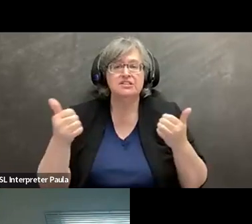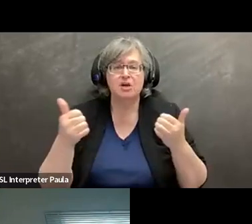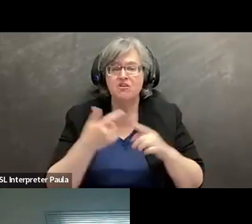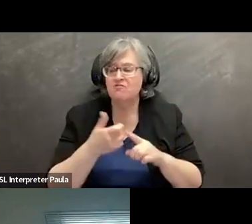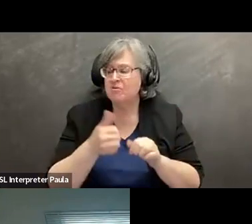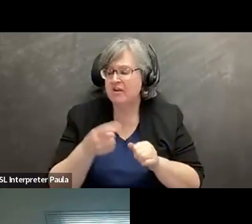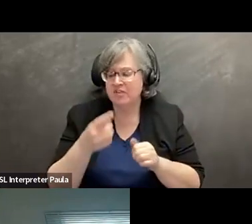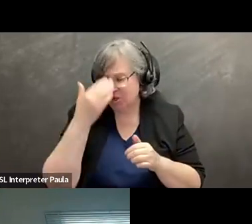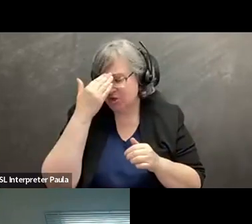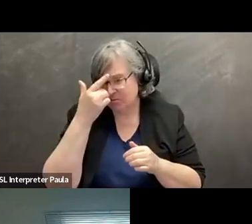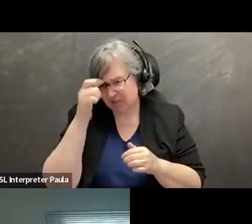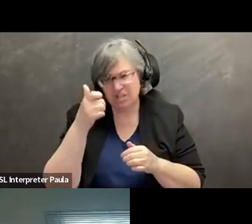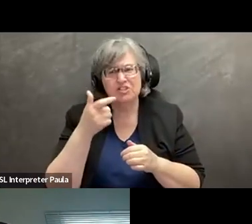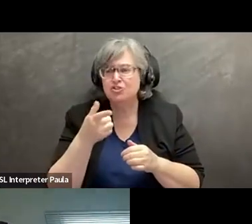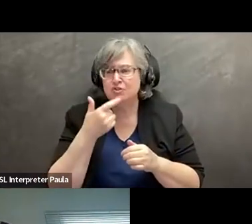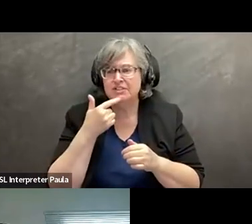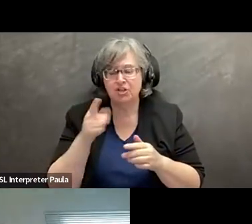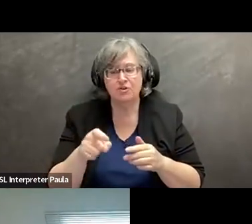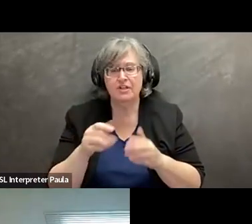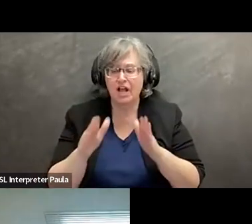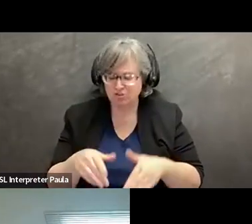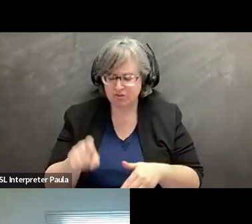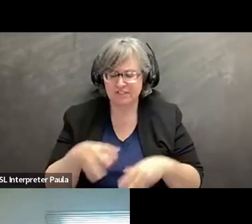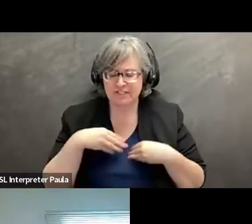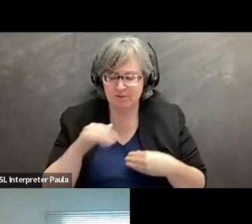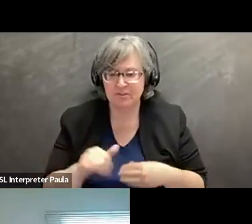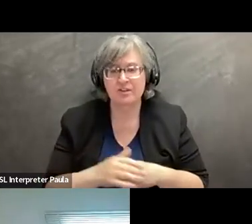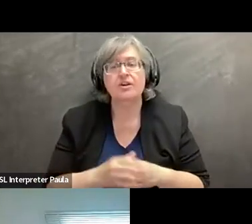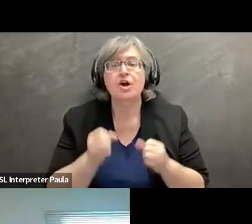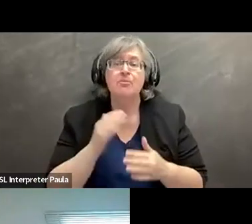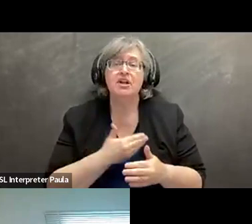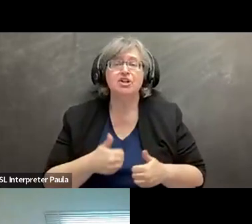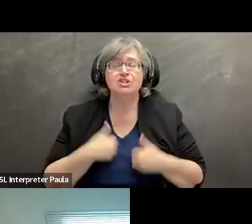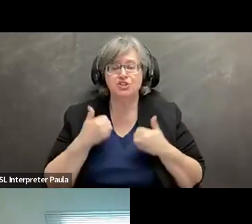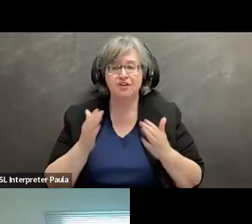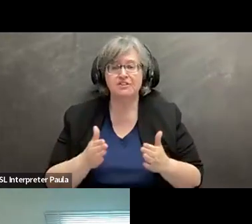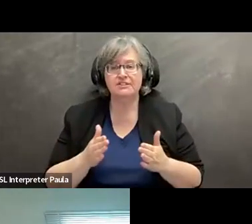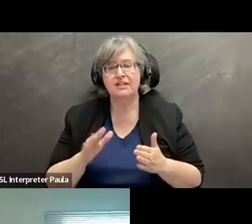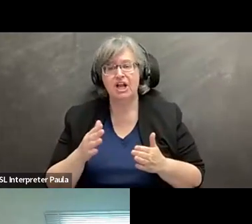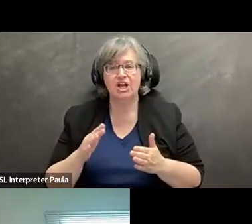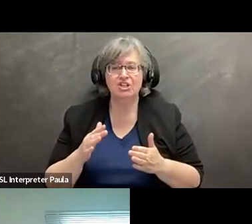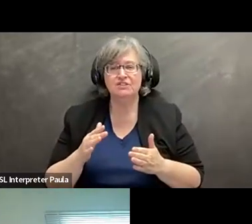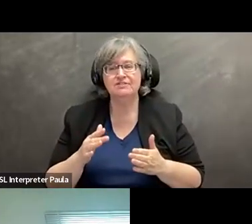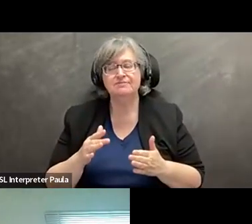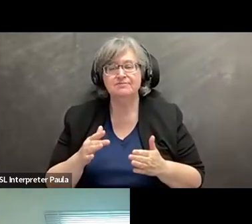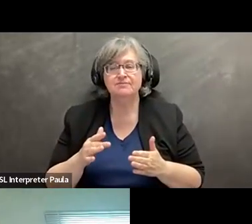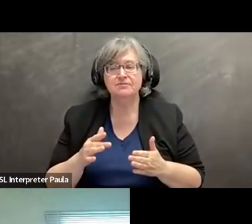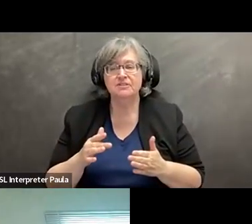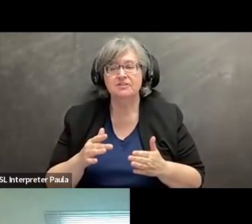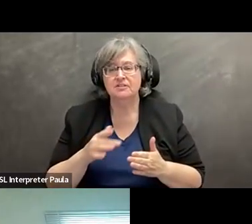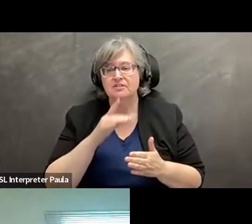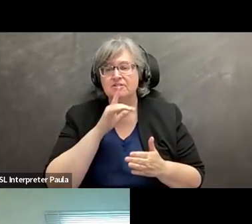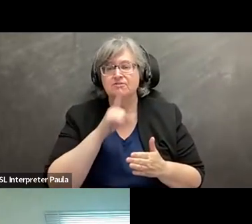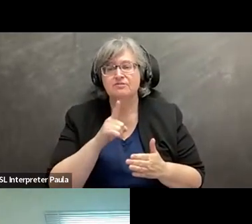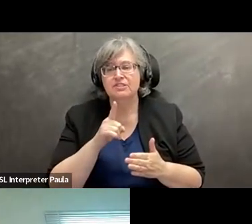because you said you needed housing, just accept it. And a lot of our survivors are kind of in essence lowballed